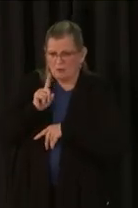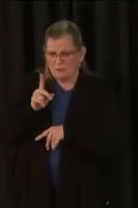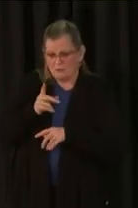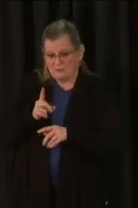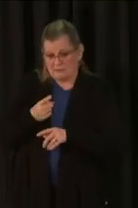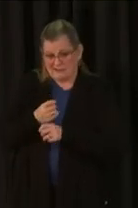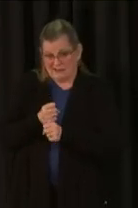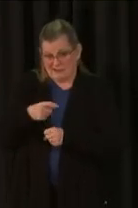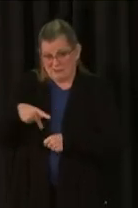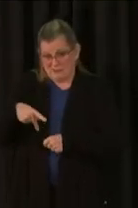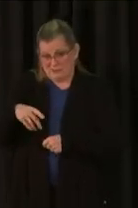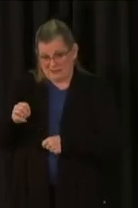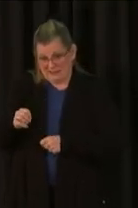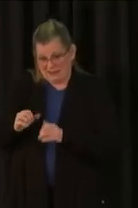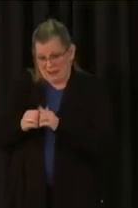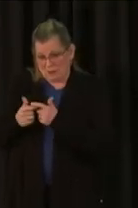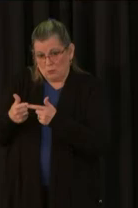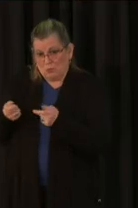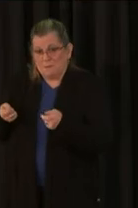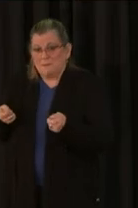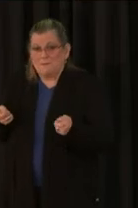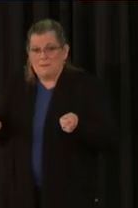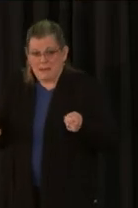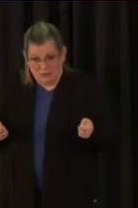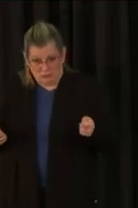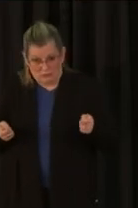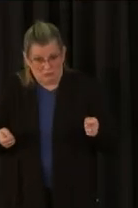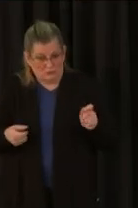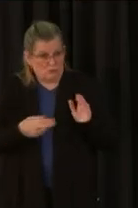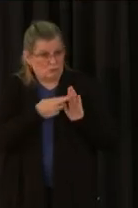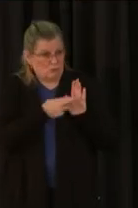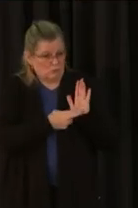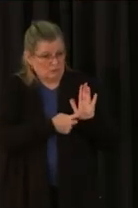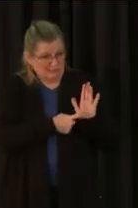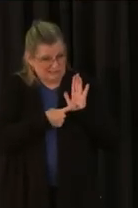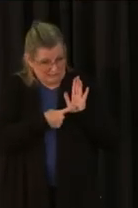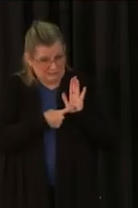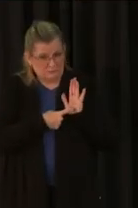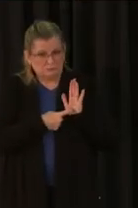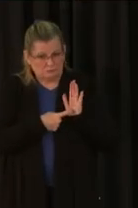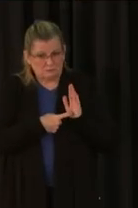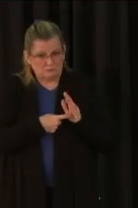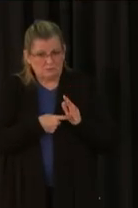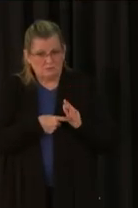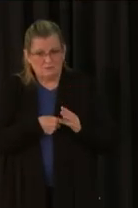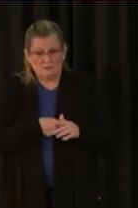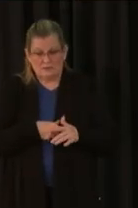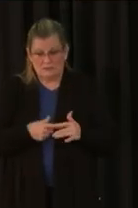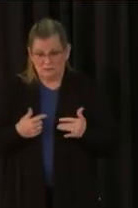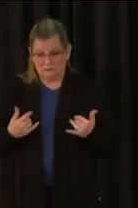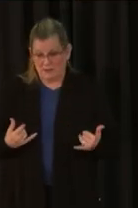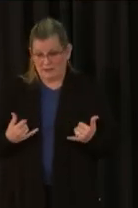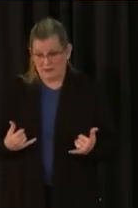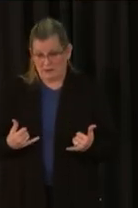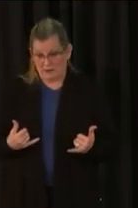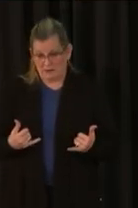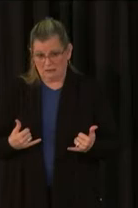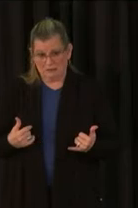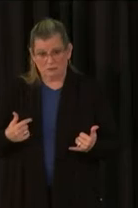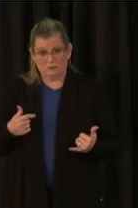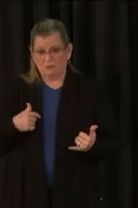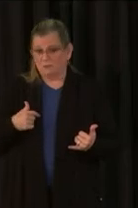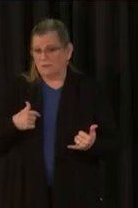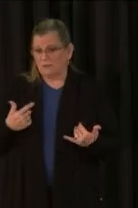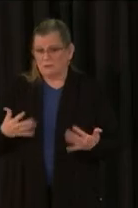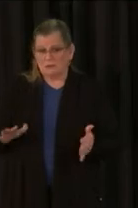also how to manage it throughout, as the rules obviously have kept changing. And currently we are refreshing